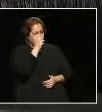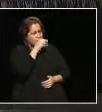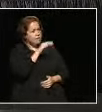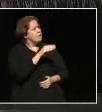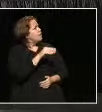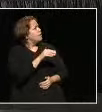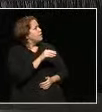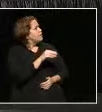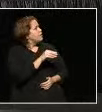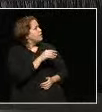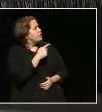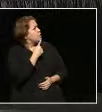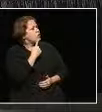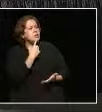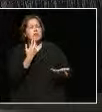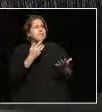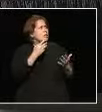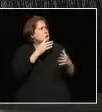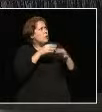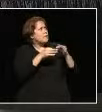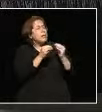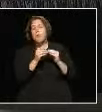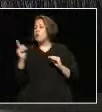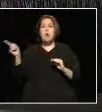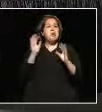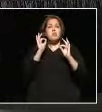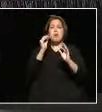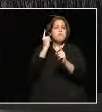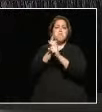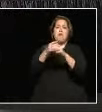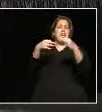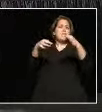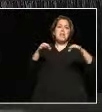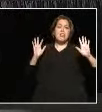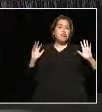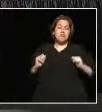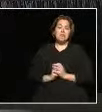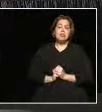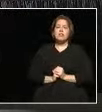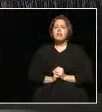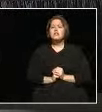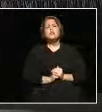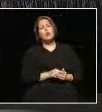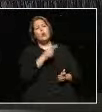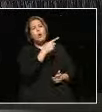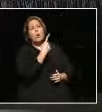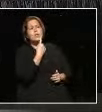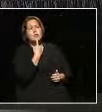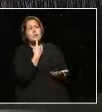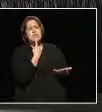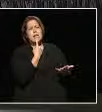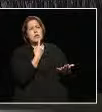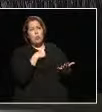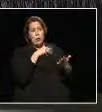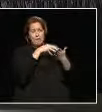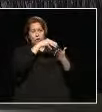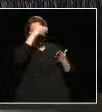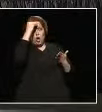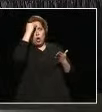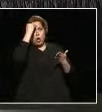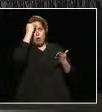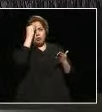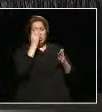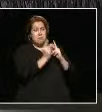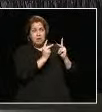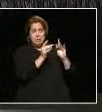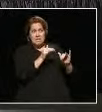I literally could not have said it better myself. Seriously. So what would you say it is that we've learned just to keep